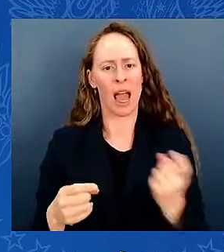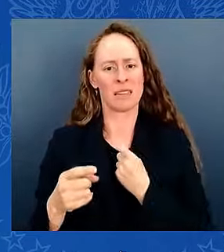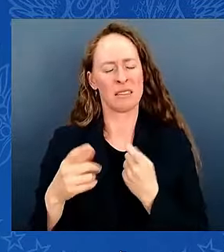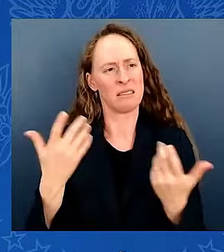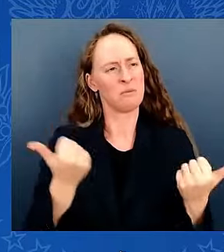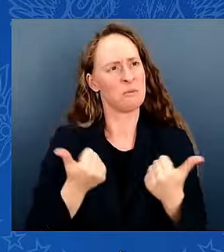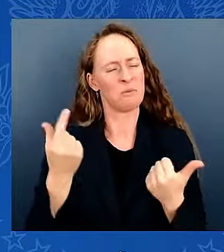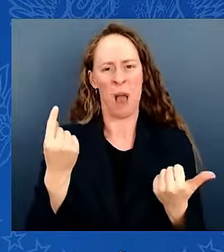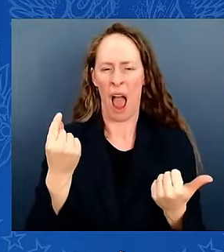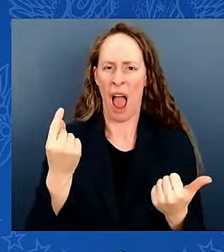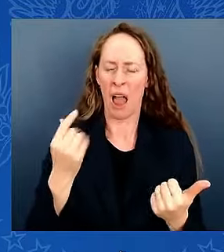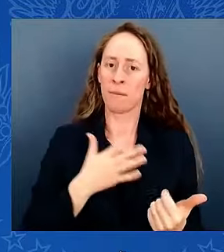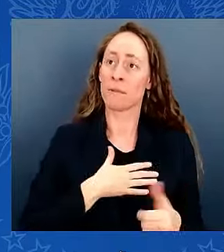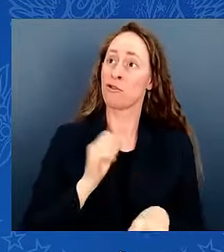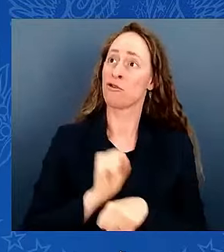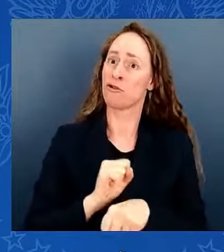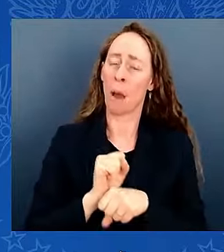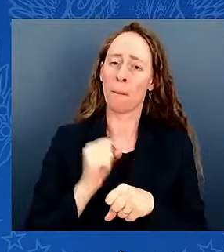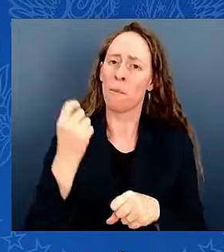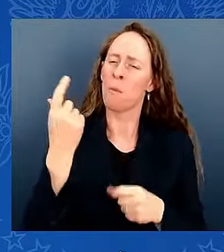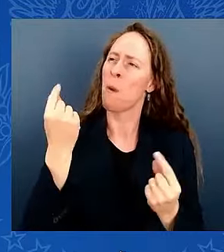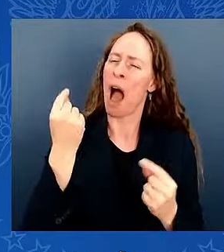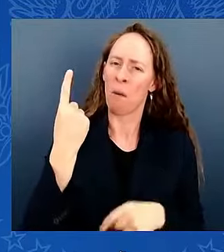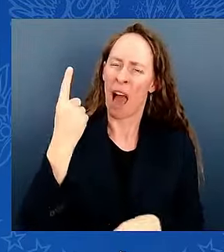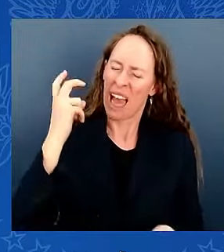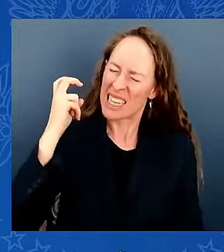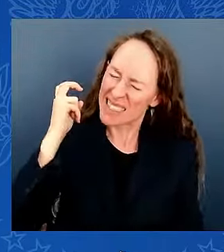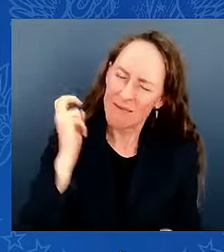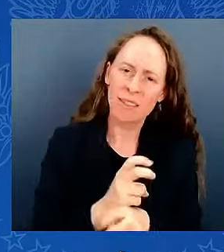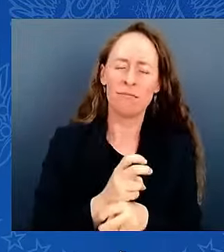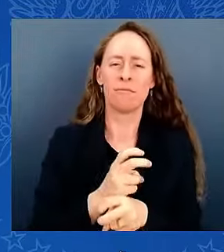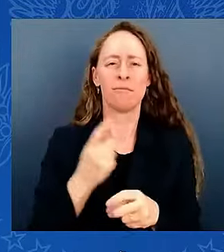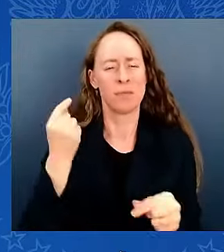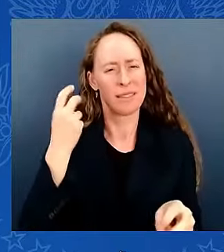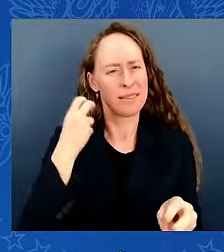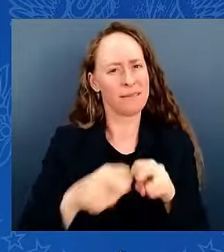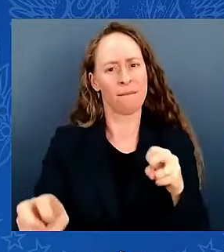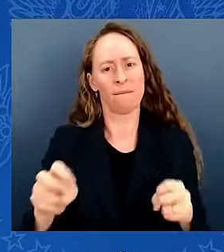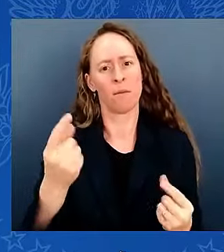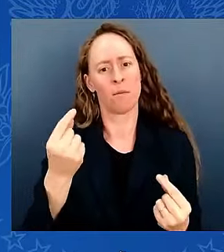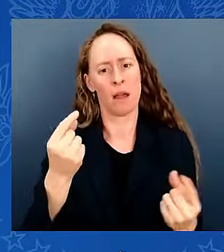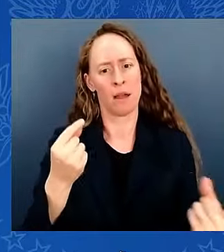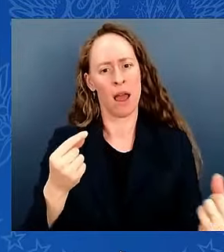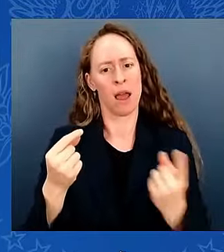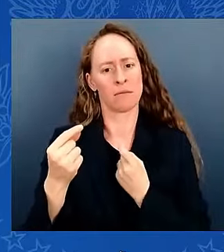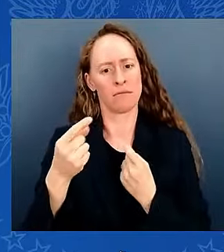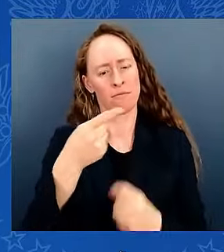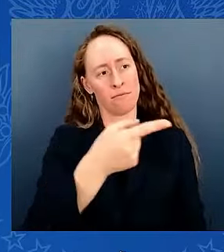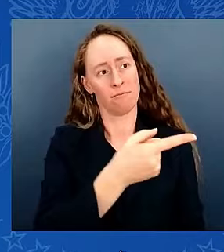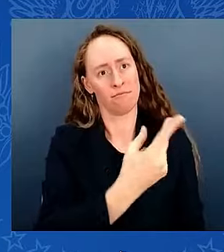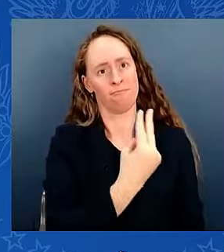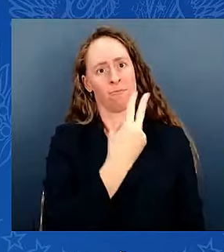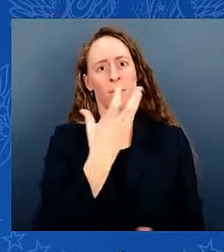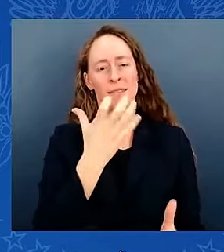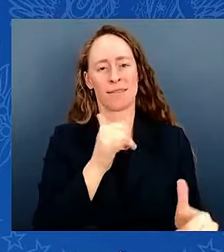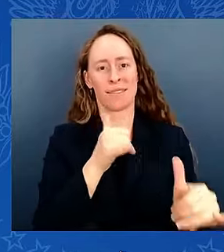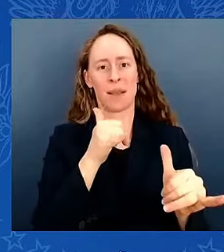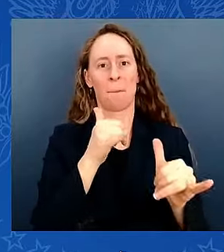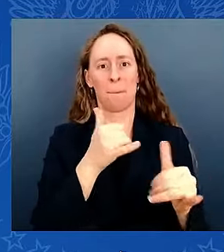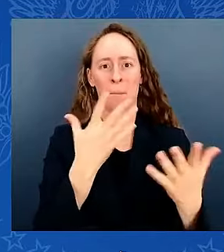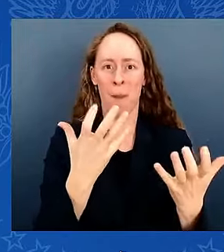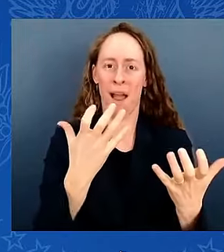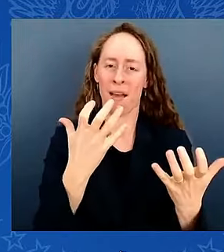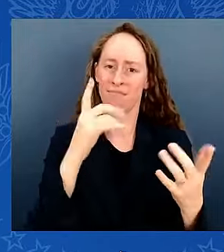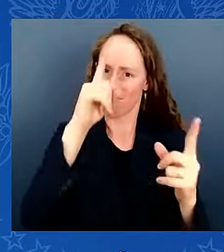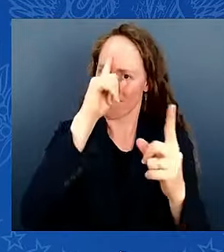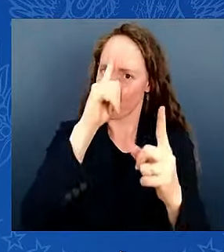told me that she was inspired or aspired to be in my shoes one day. This moment